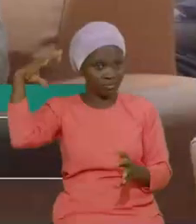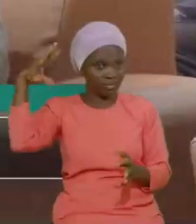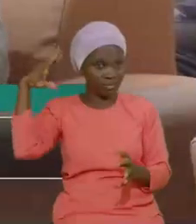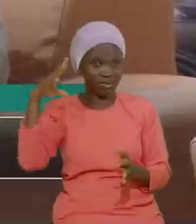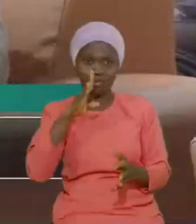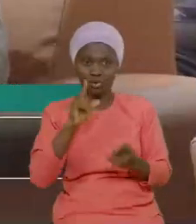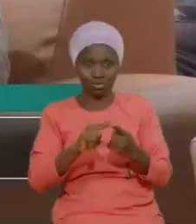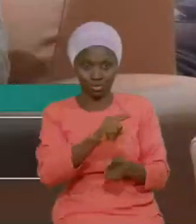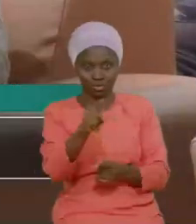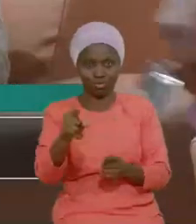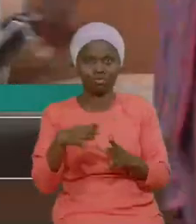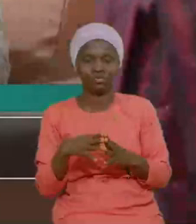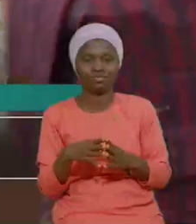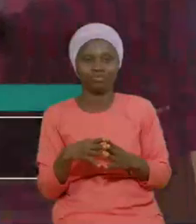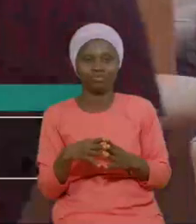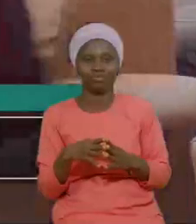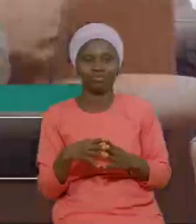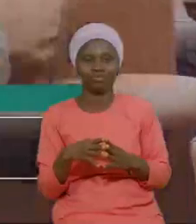unto you,